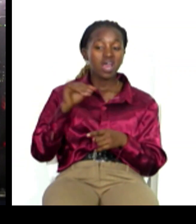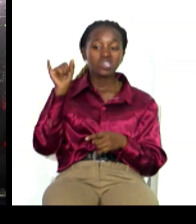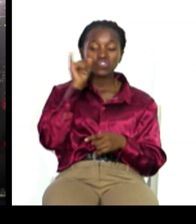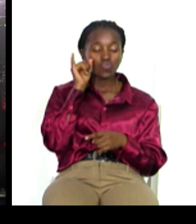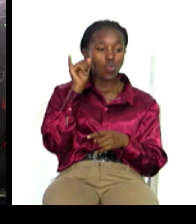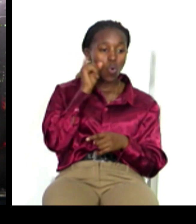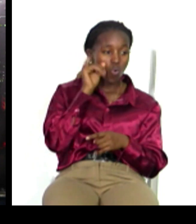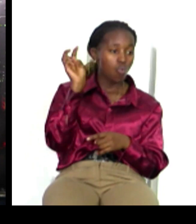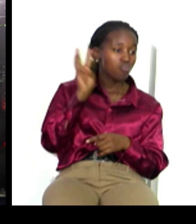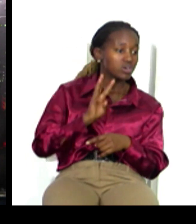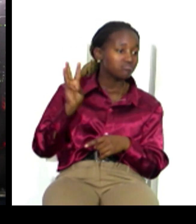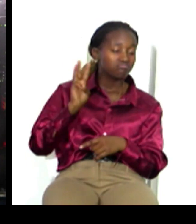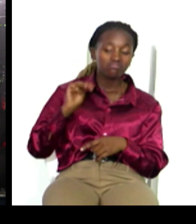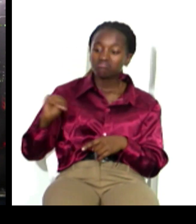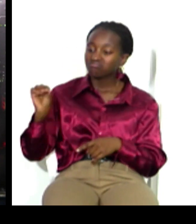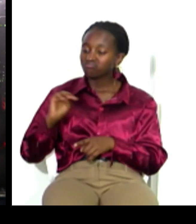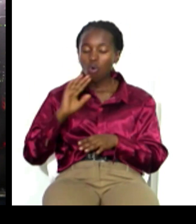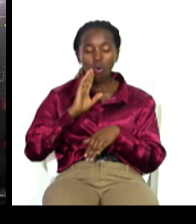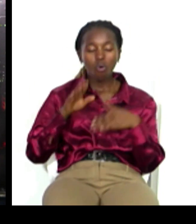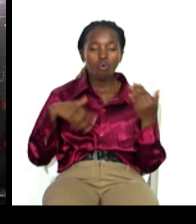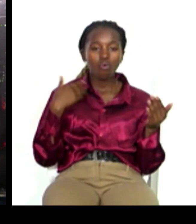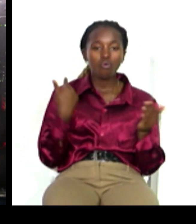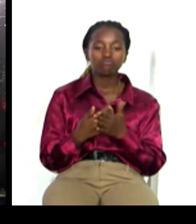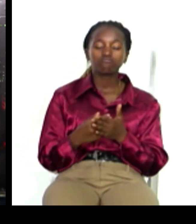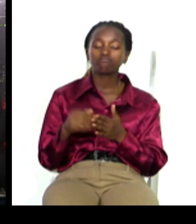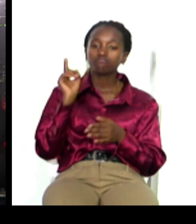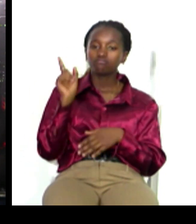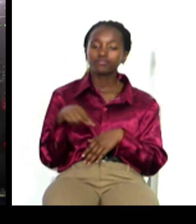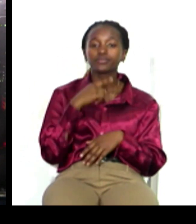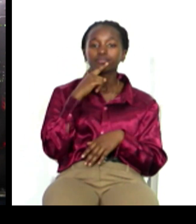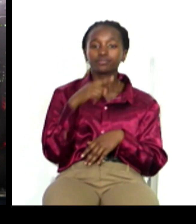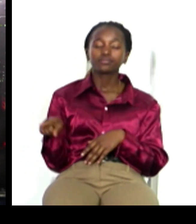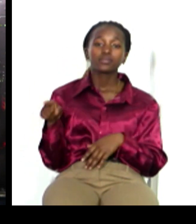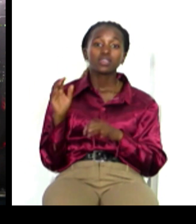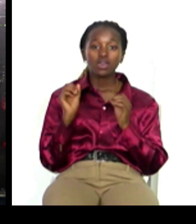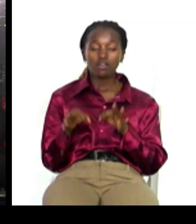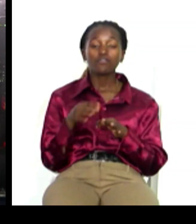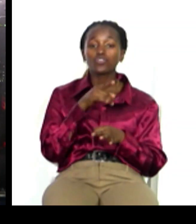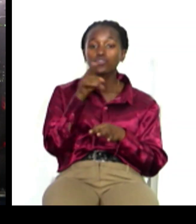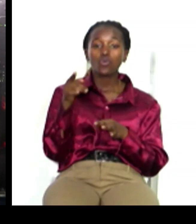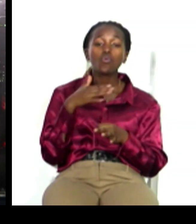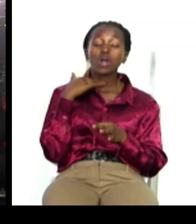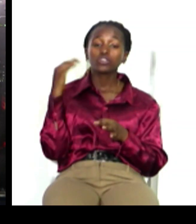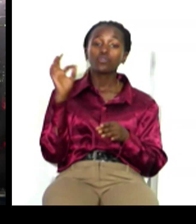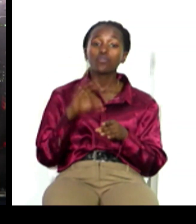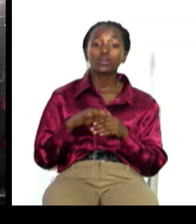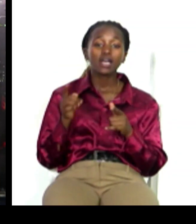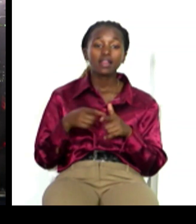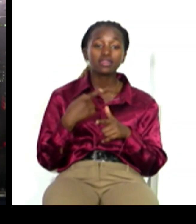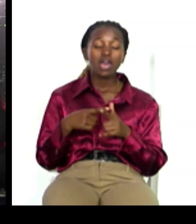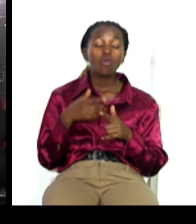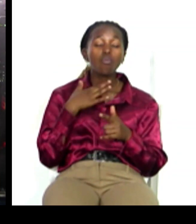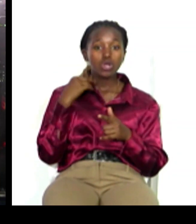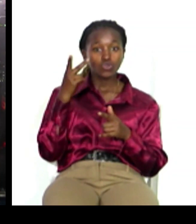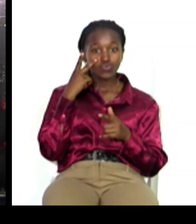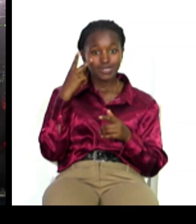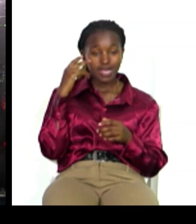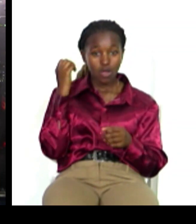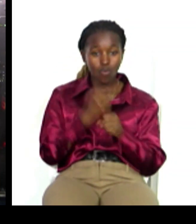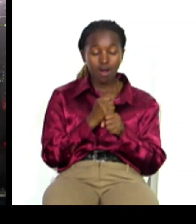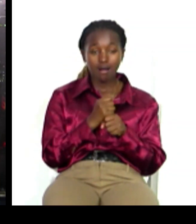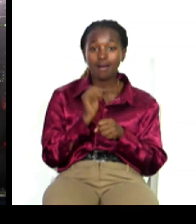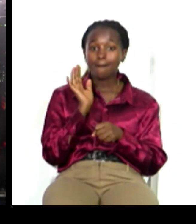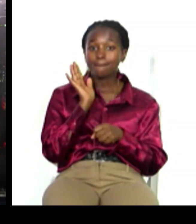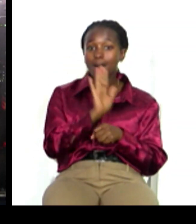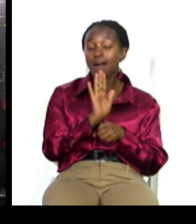ni mtu wetu wa Wajir, it is over. Right now, kupiga kura ni kulingana na what have you done. What do